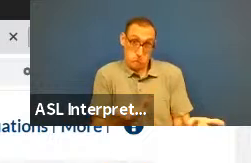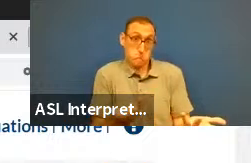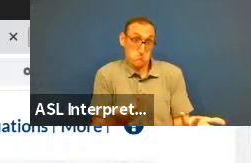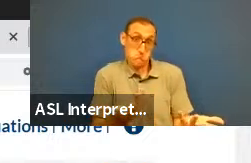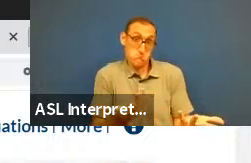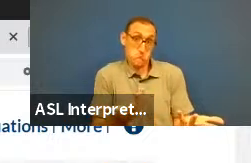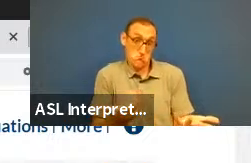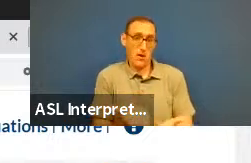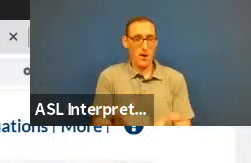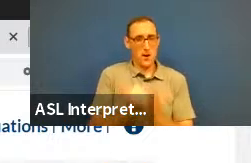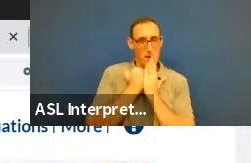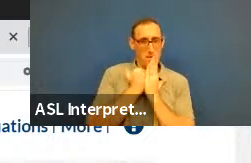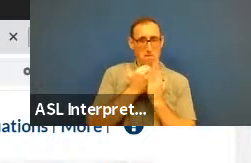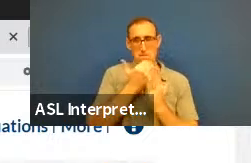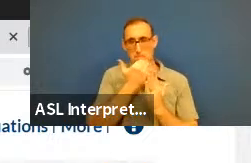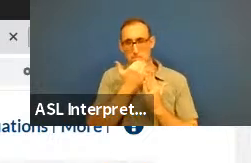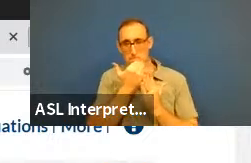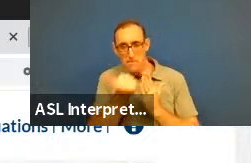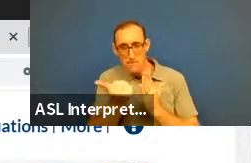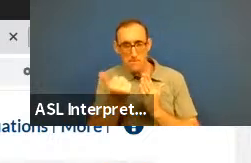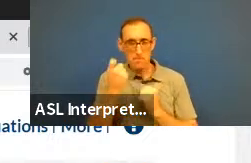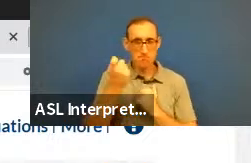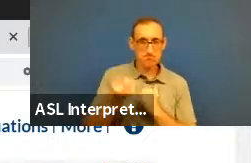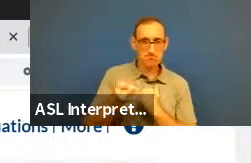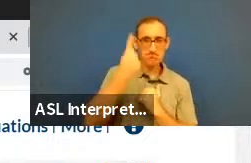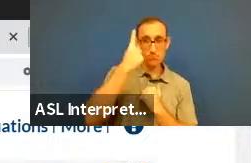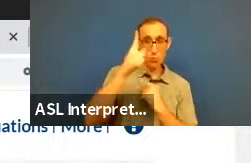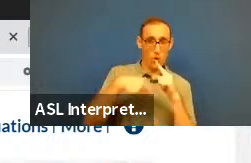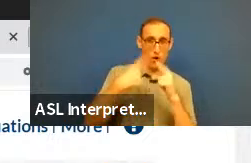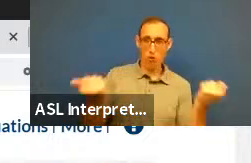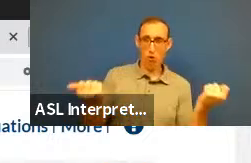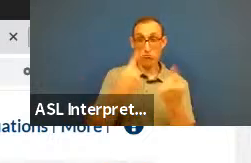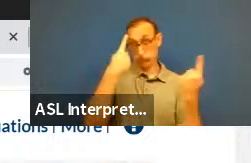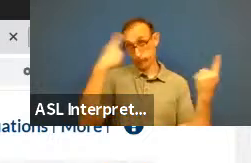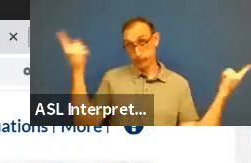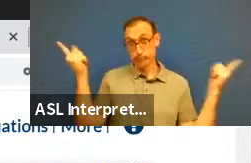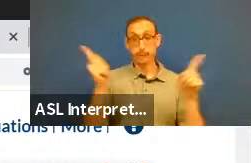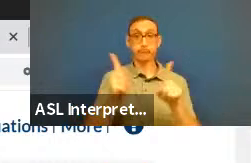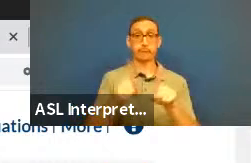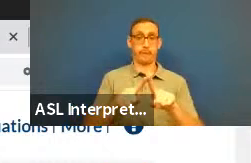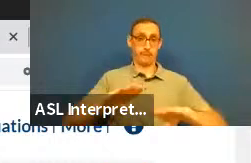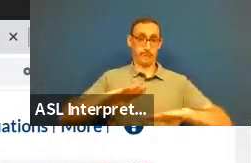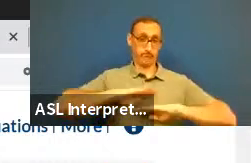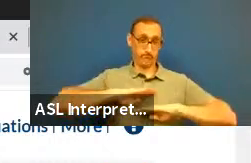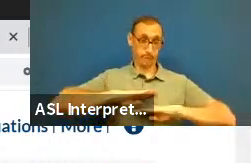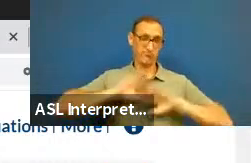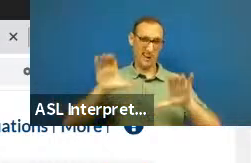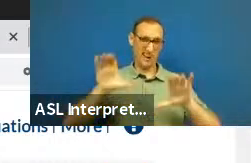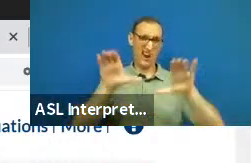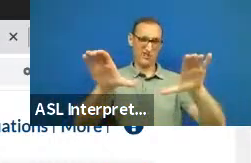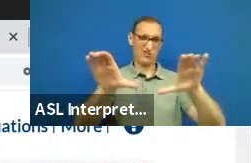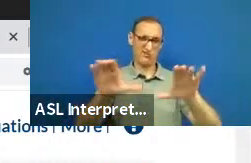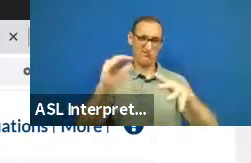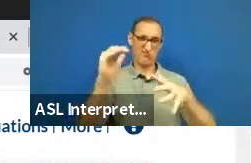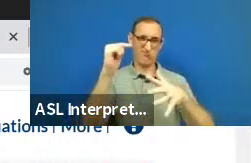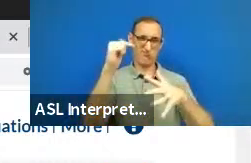a general idea when everybody is okay with, satisfied with the action items.